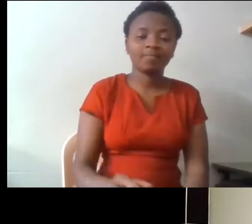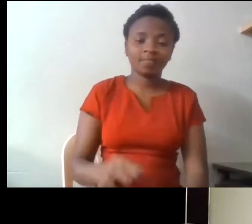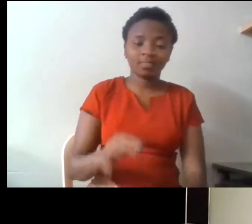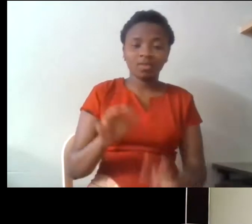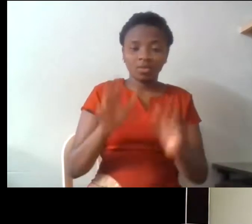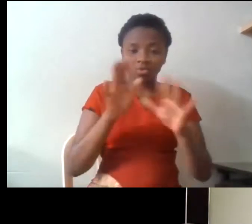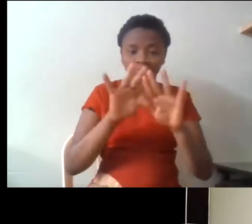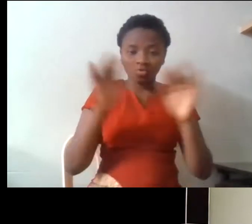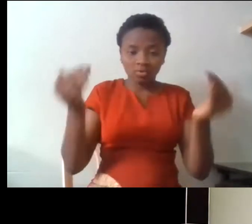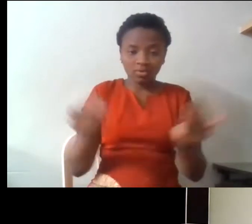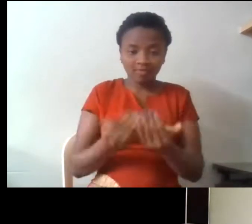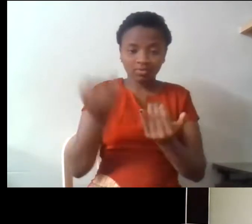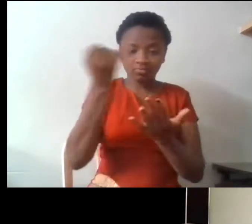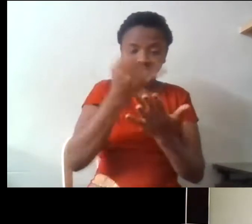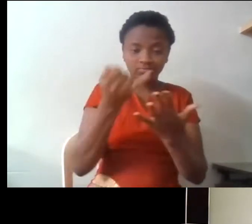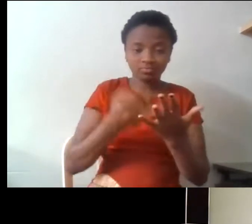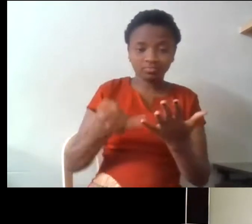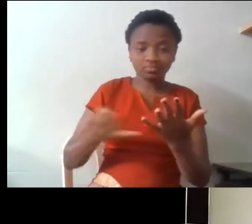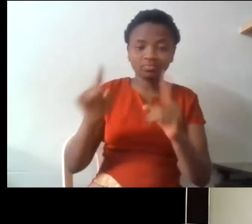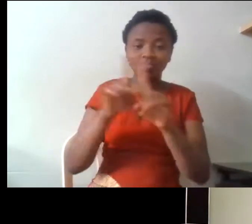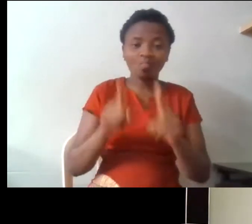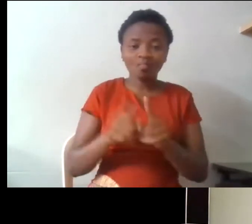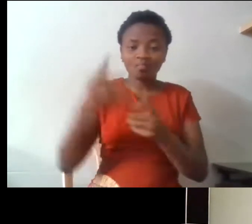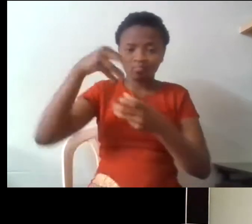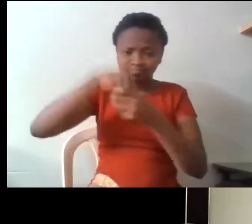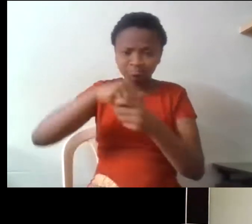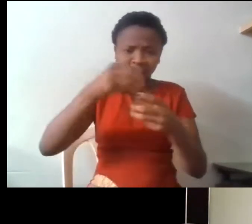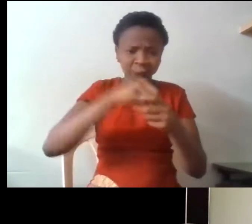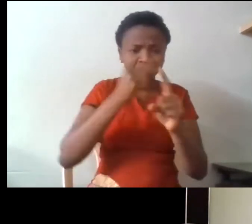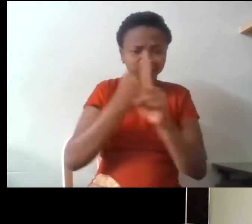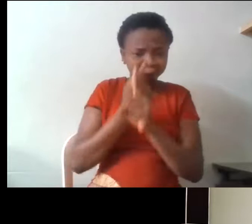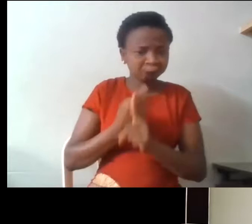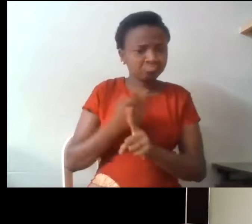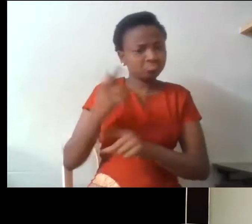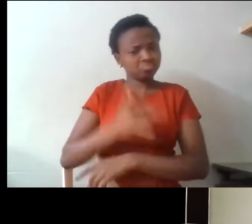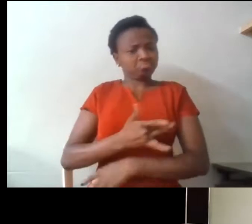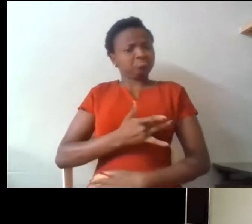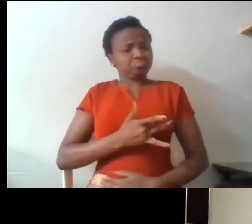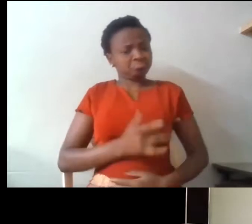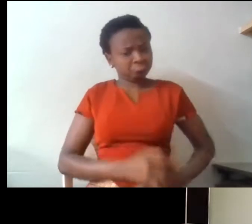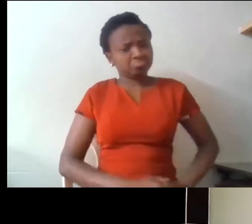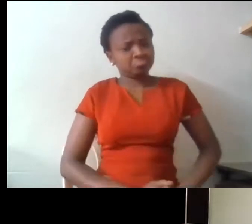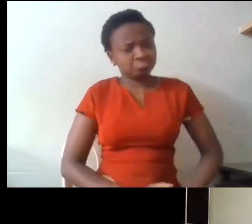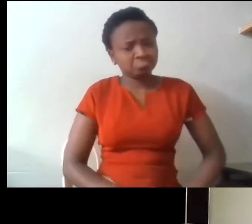disaster resilience, and so on. And all of these really resonate with us in CBM Global. We see a key